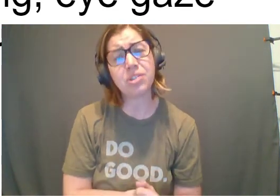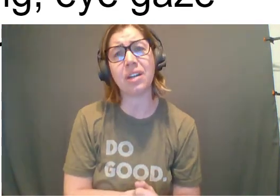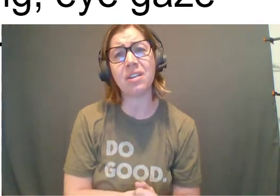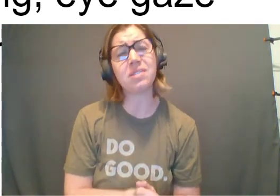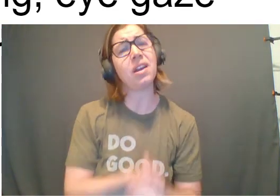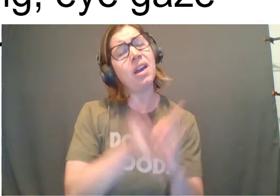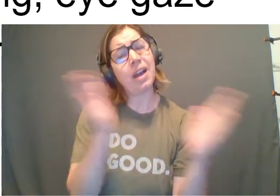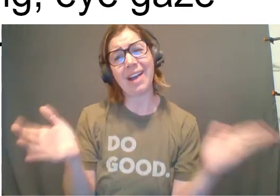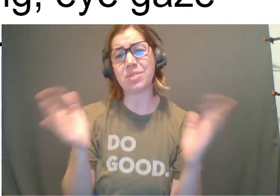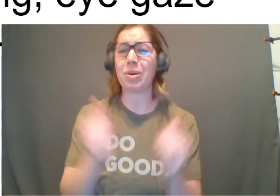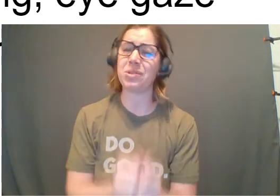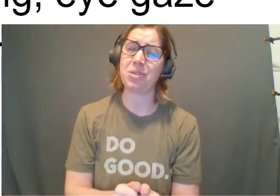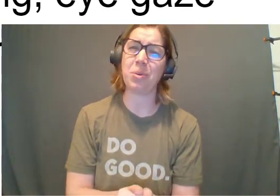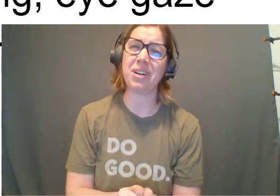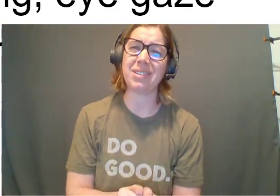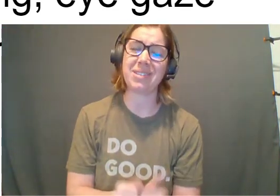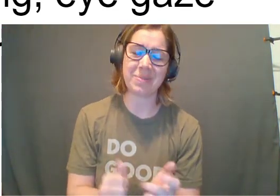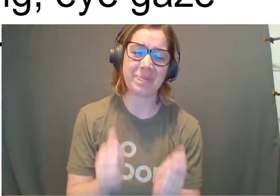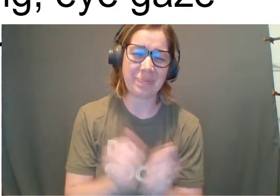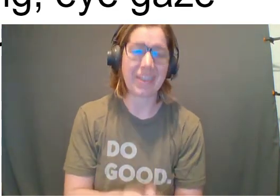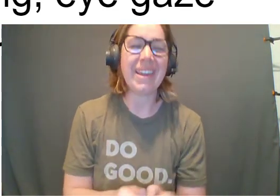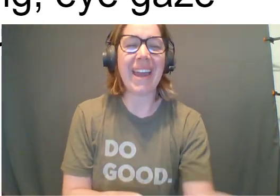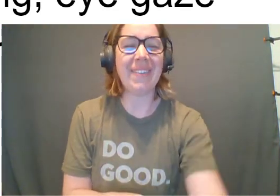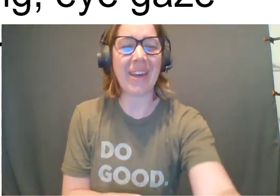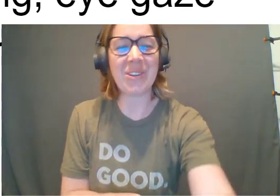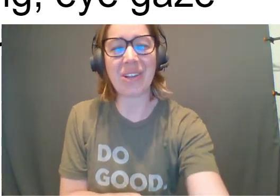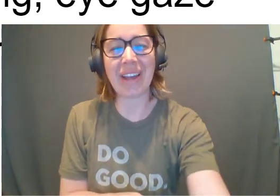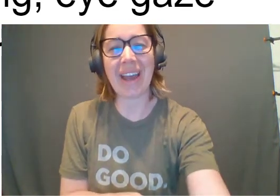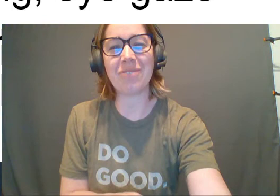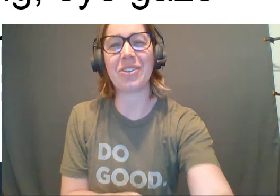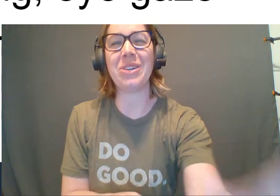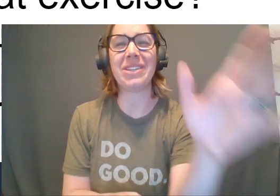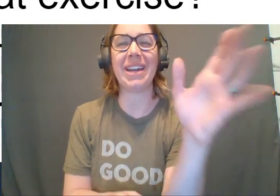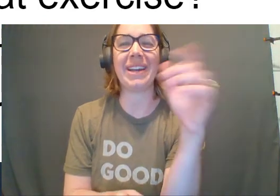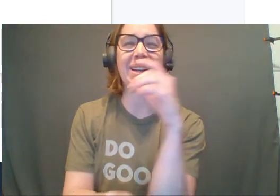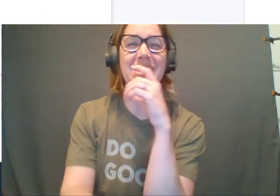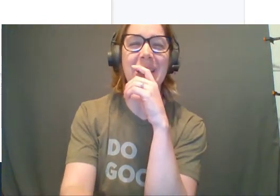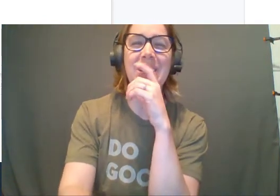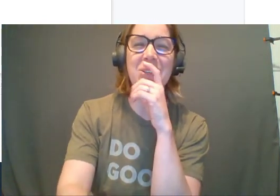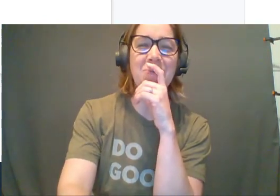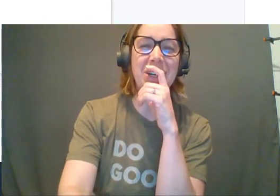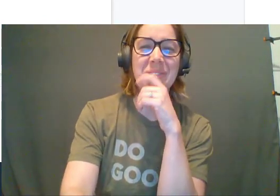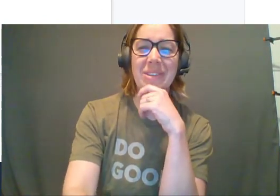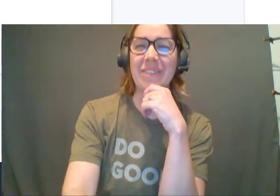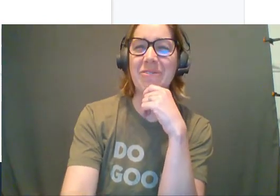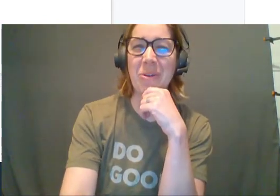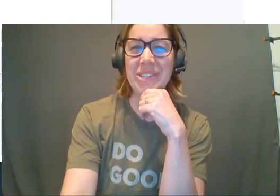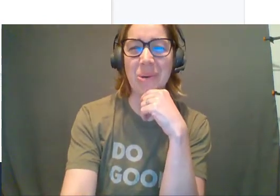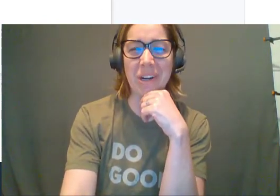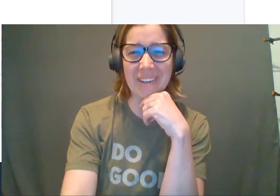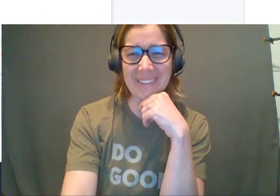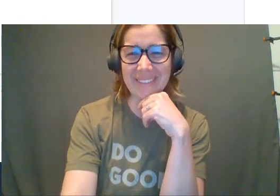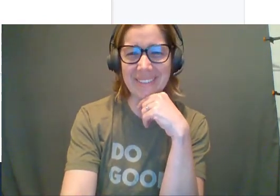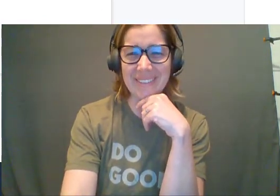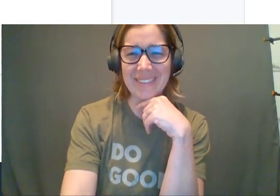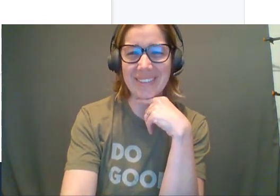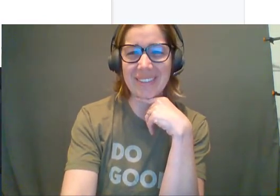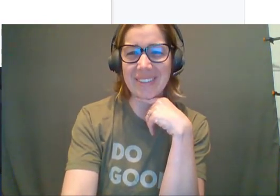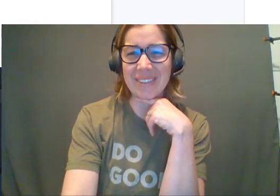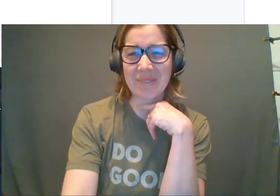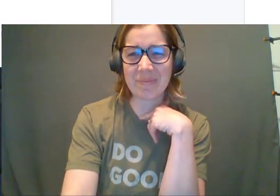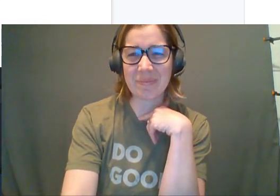and emotion as opposed to the words? And that is all I have for you today, guys. Thank you so much. Looking forward to your work.